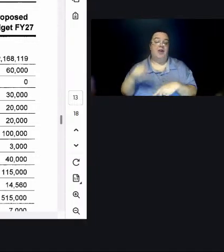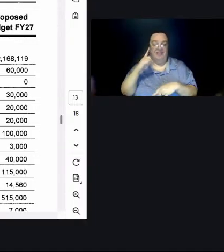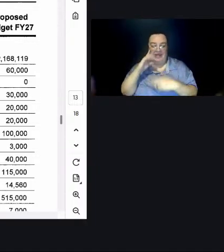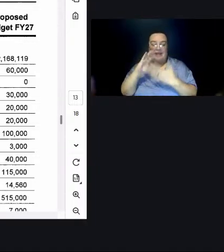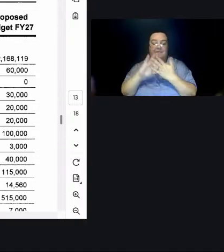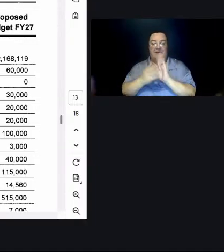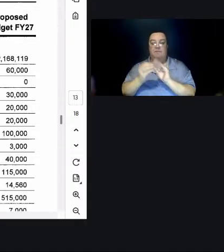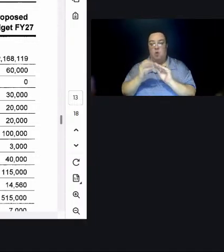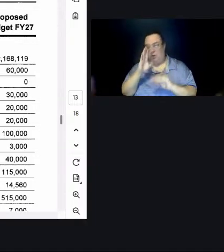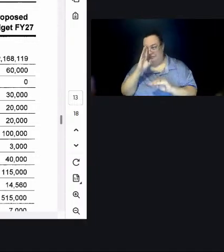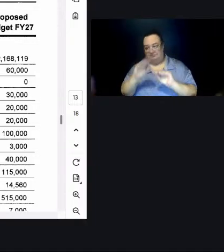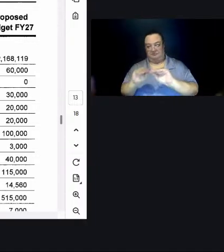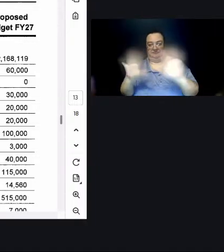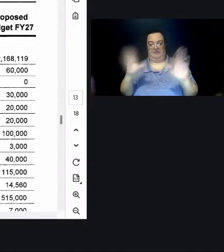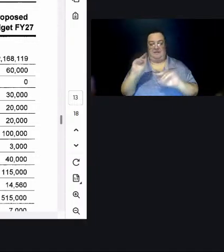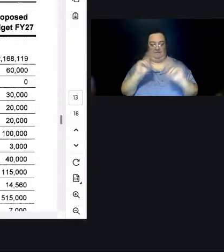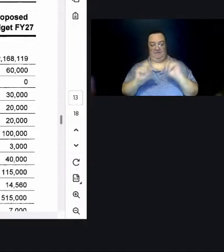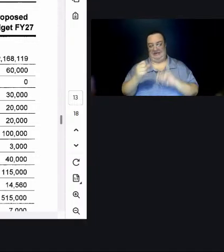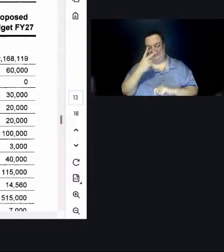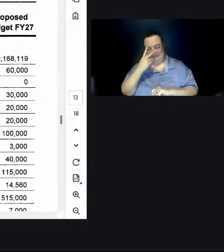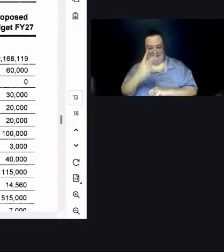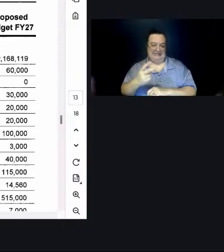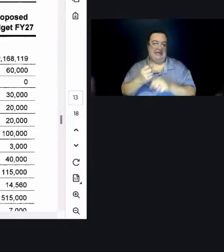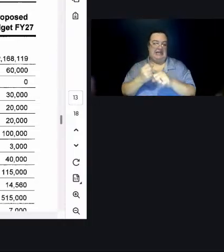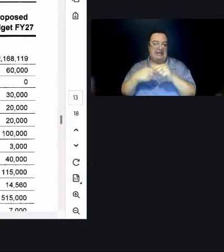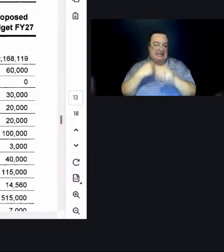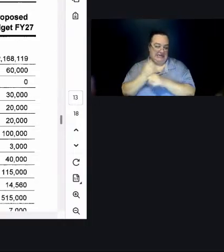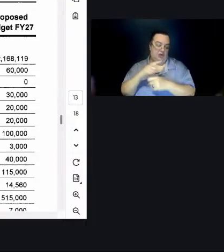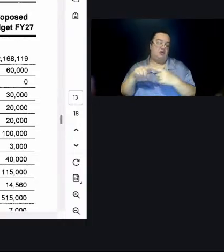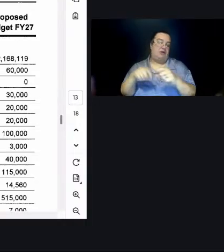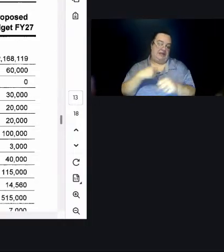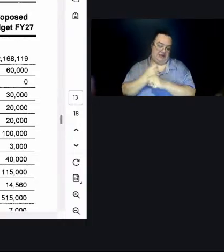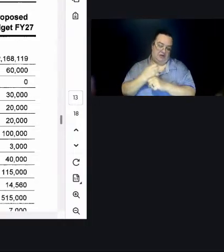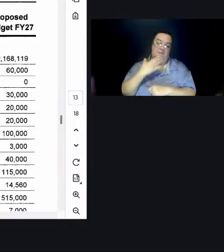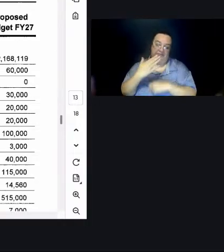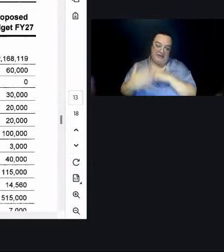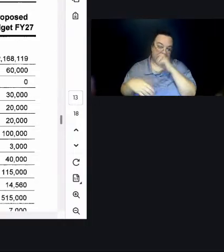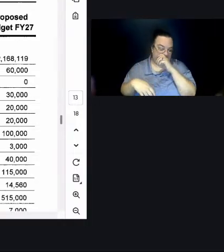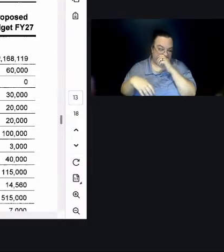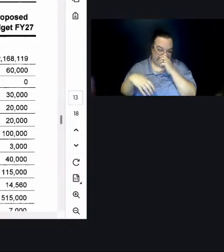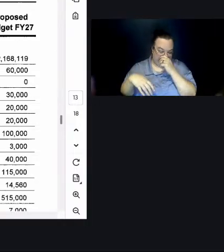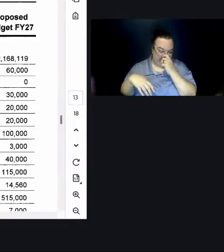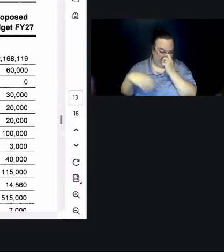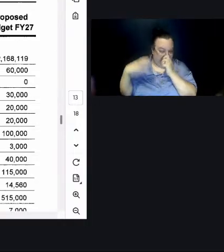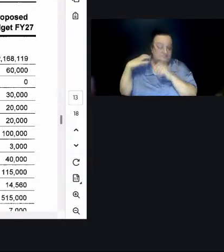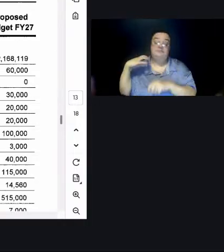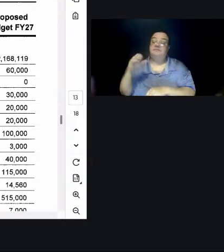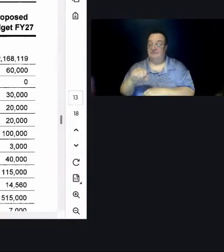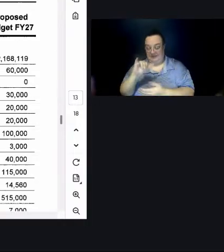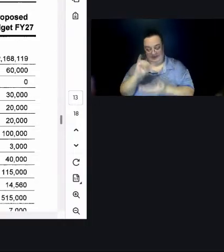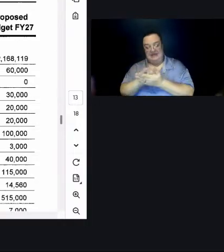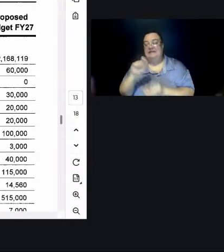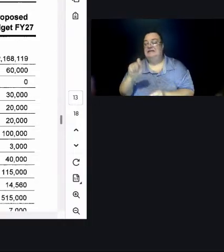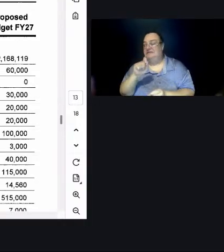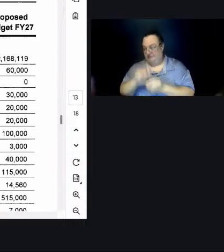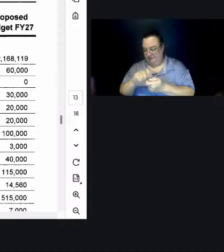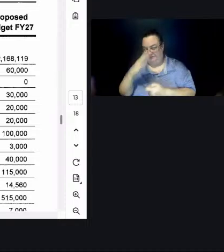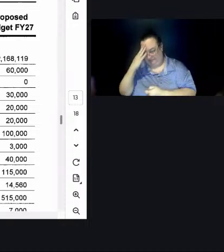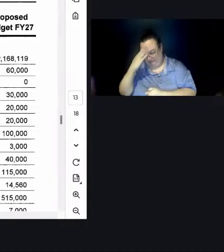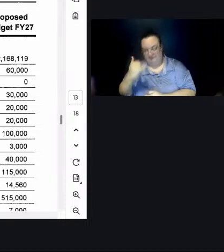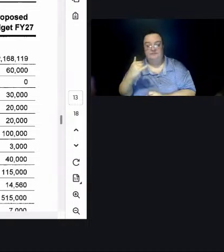transparent and folks can see year over year. Thank you. Yes, Thank ma'am, you and for that's that. Go exactly ahead. why we did, and that's exactly why